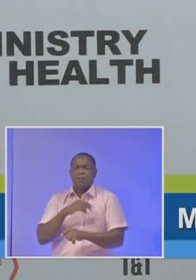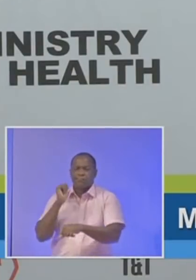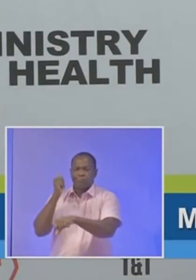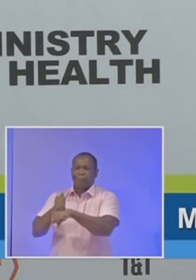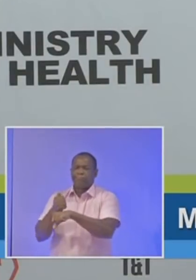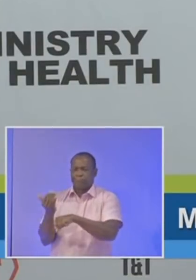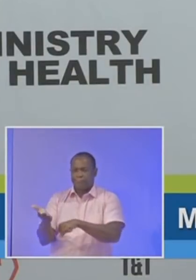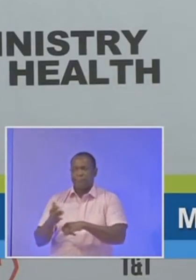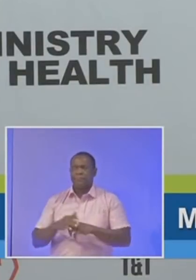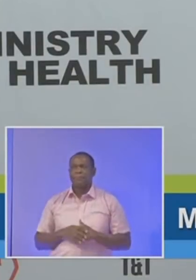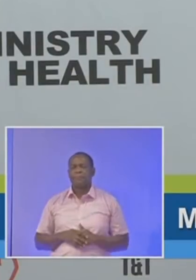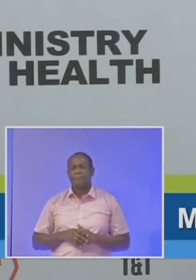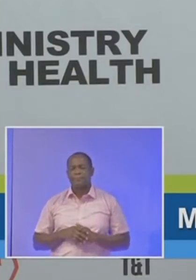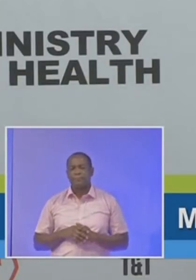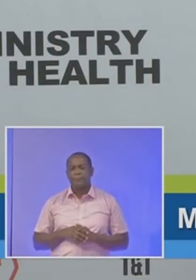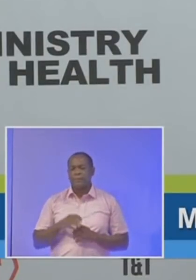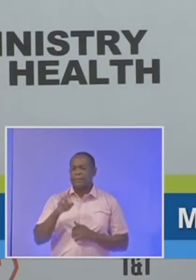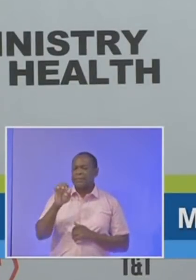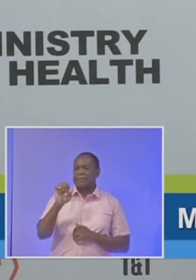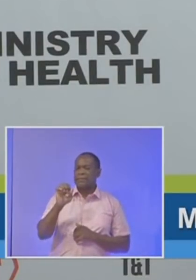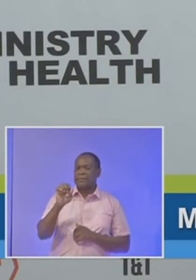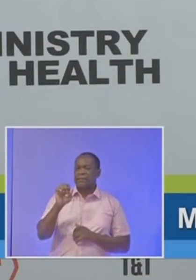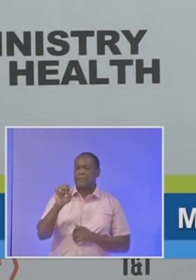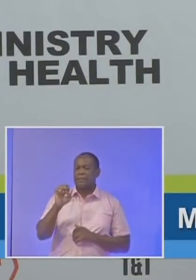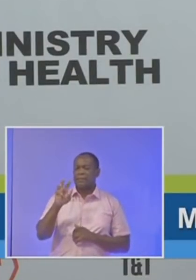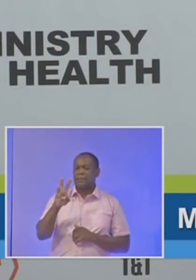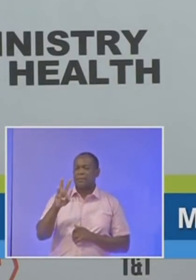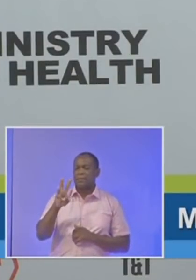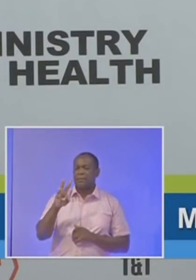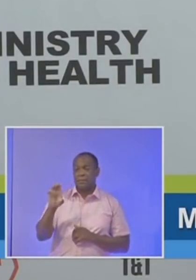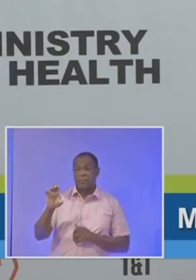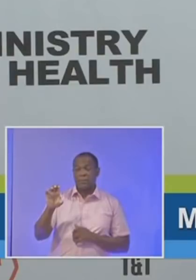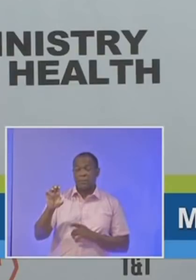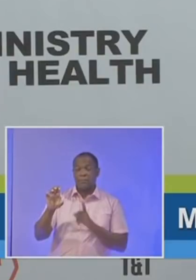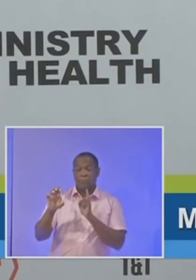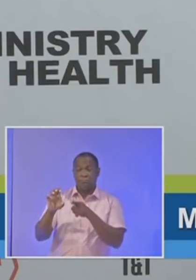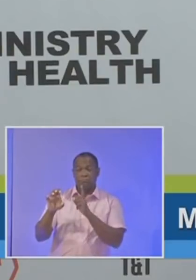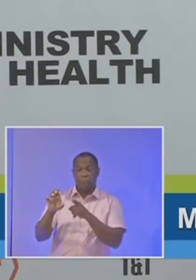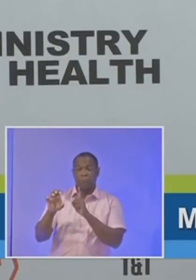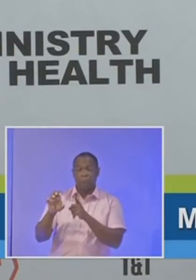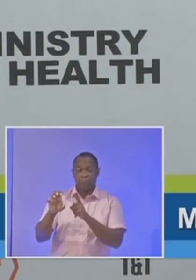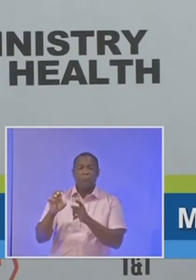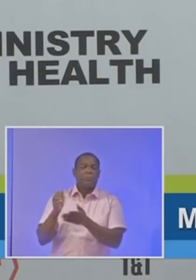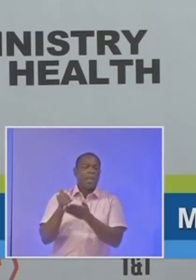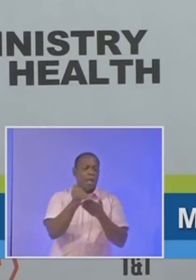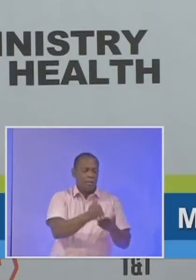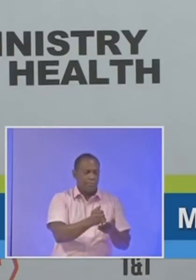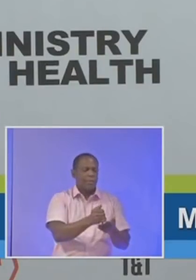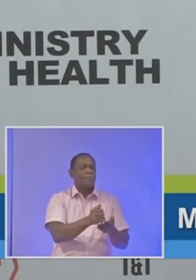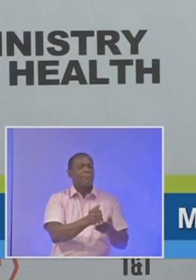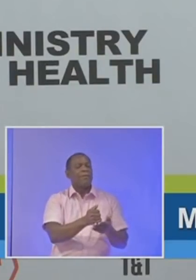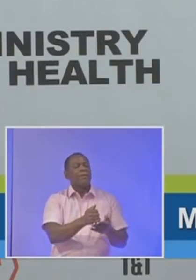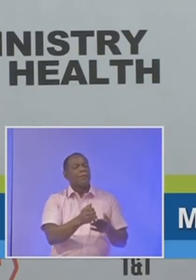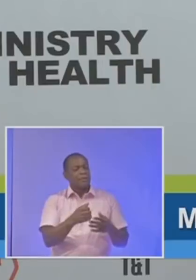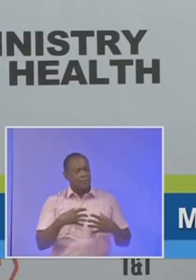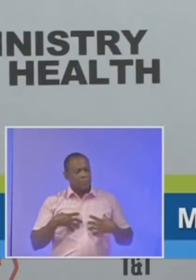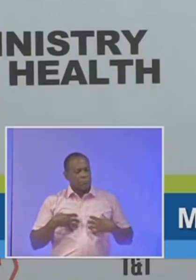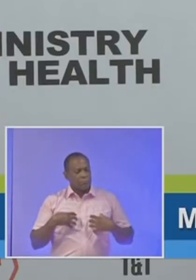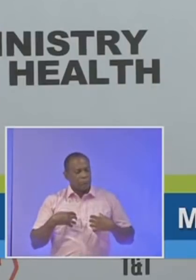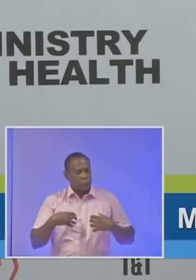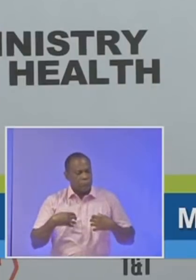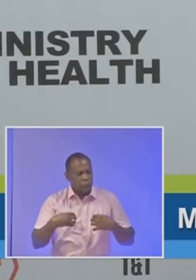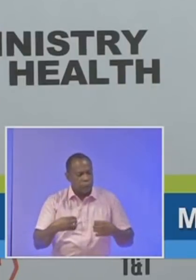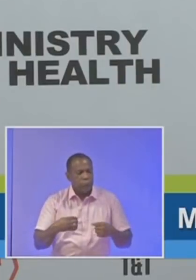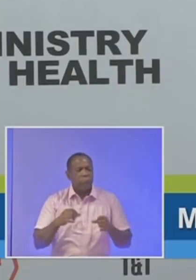EWC provides these patients with the necessary aftercare to deal with their daily lives. It comprises of nursing